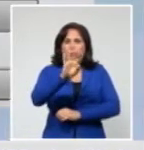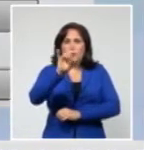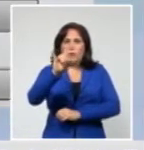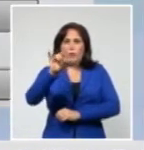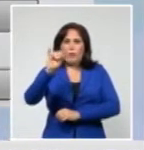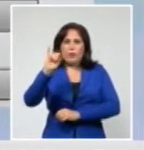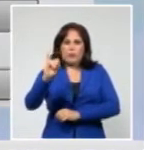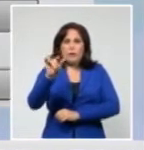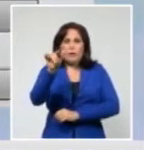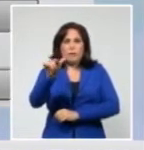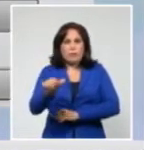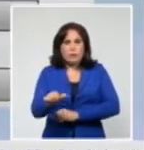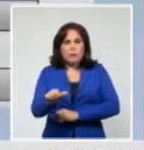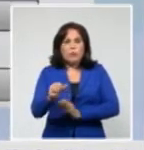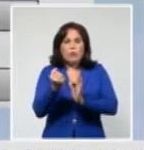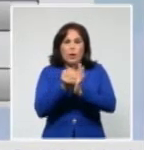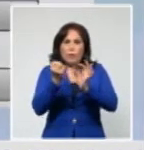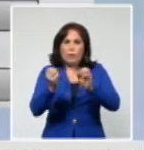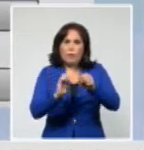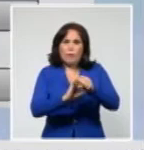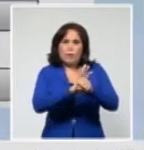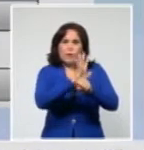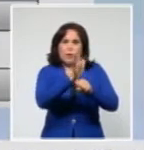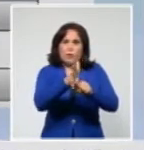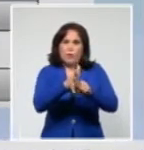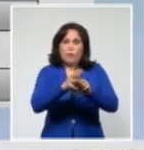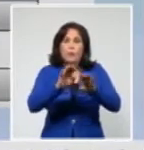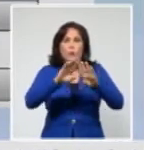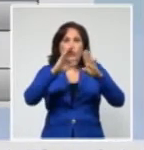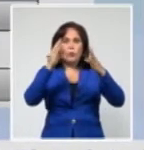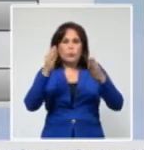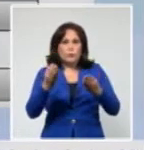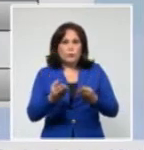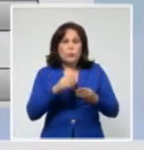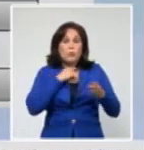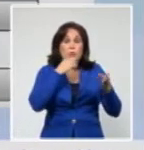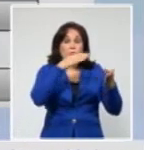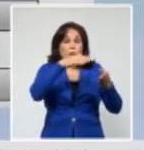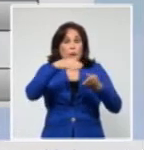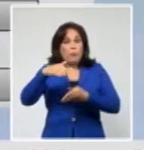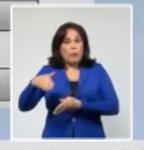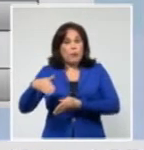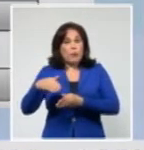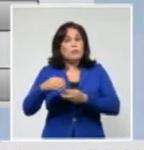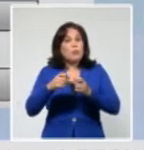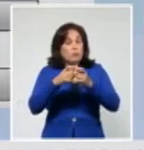30,214,496 confirmed cases since the start of the pandemic. Yesterday,